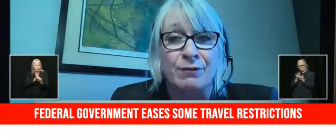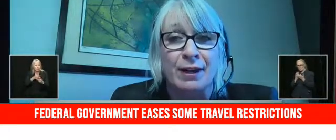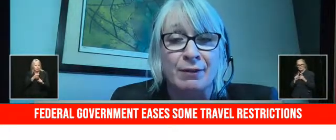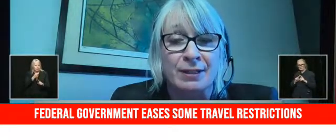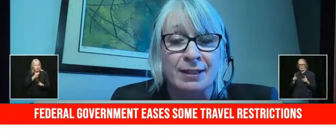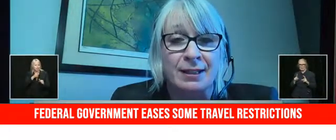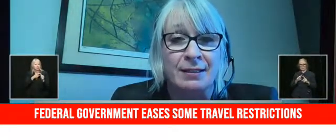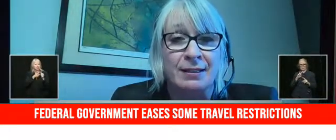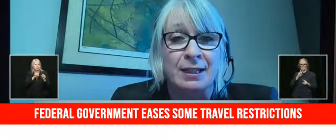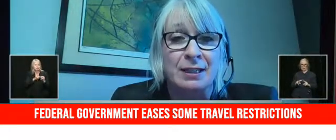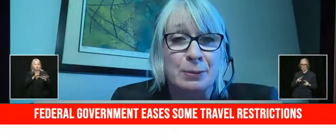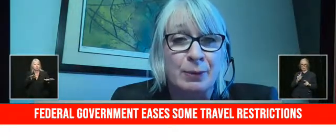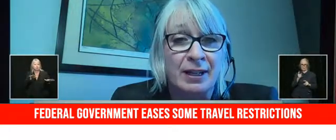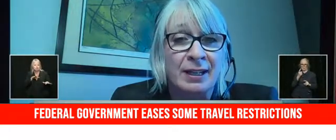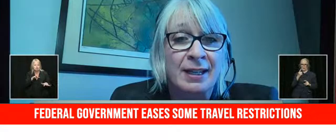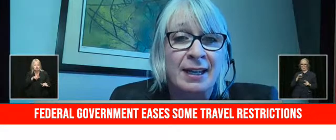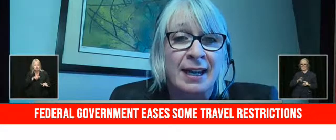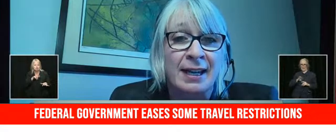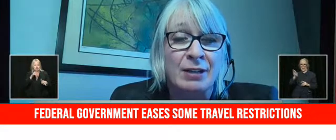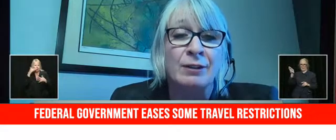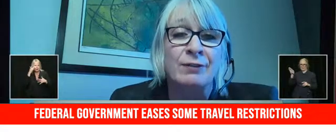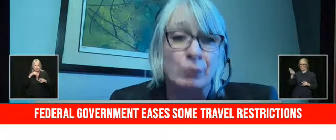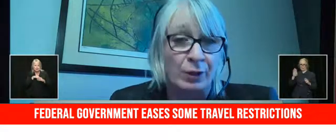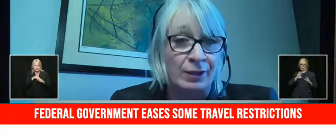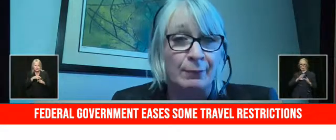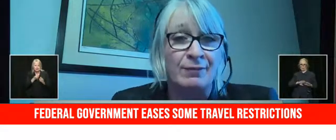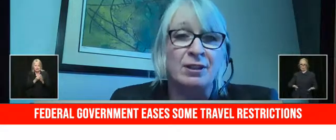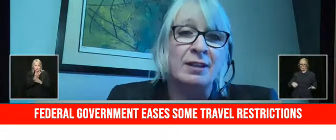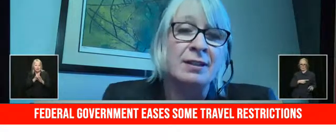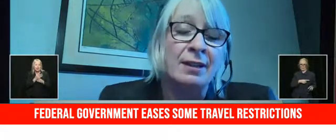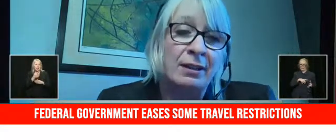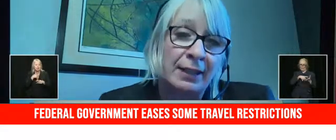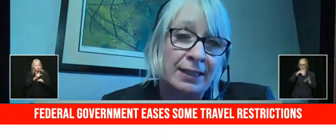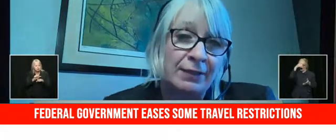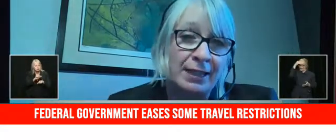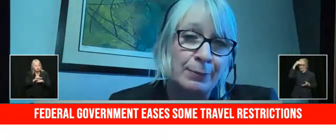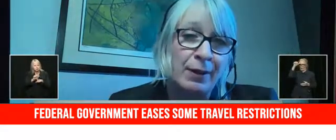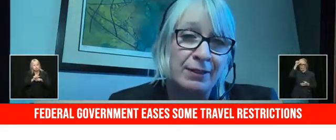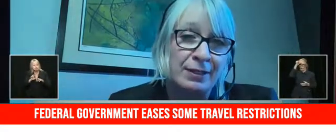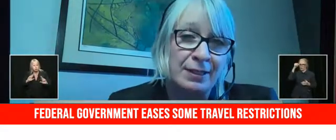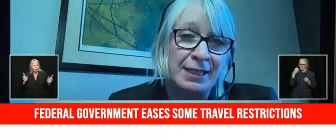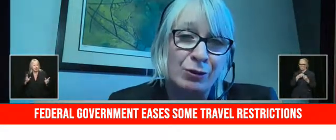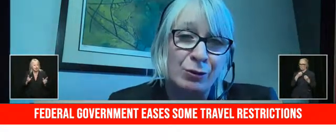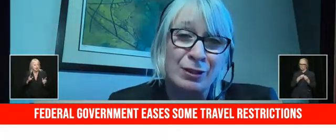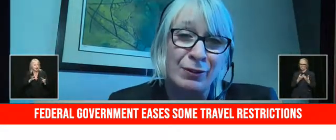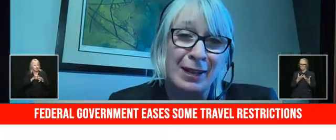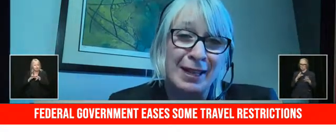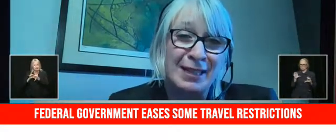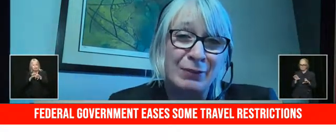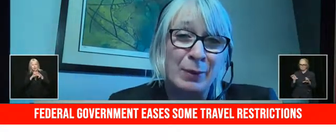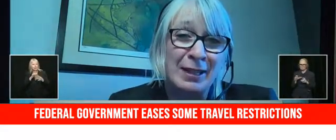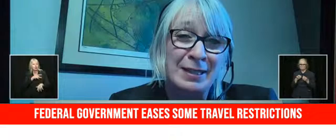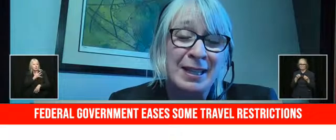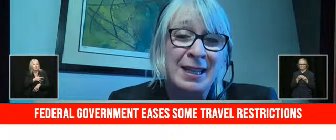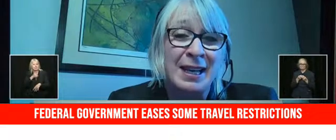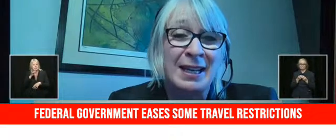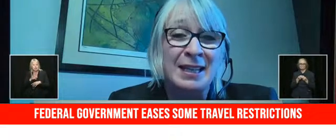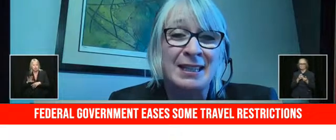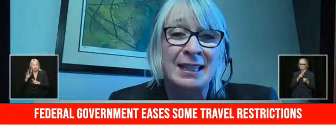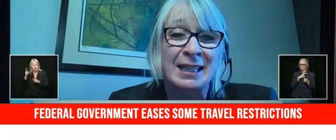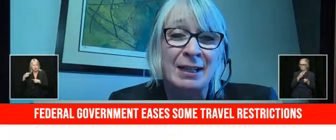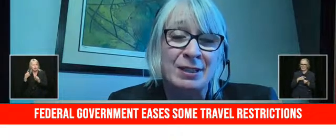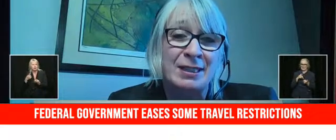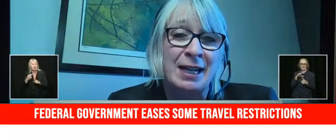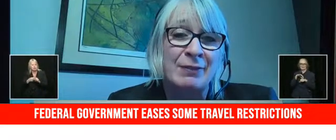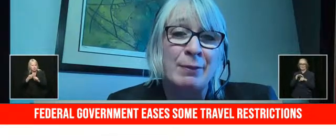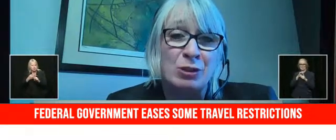surge of the virus in the spring and all of the work that we've done collectively as provinces and territories over the last several months. And I think